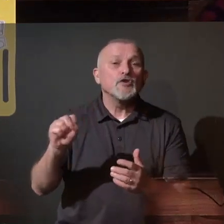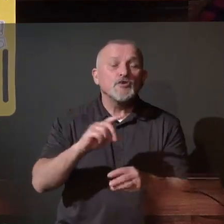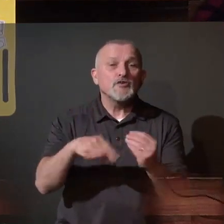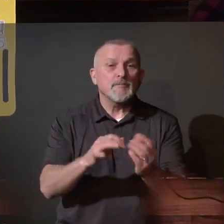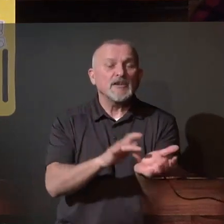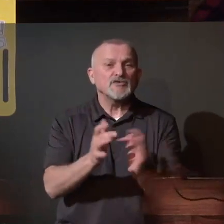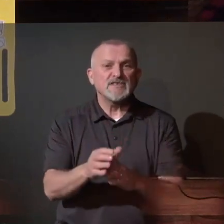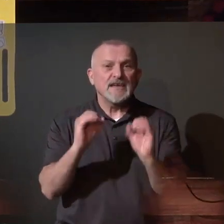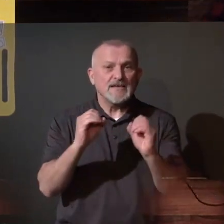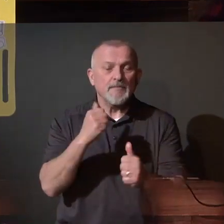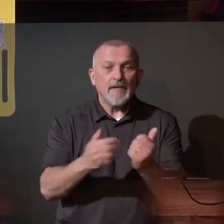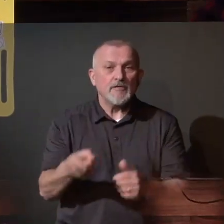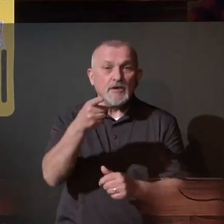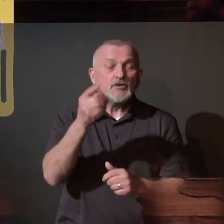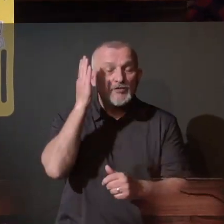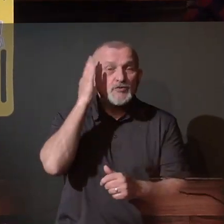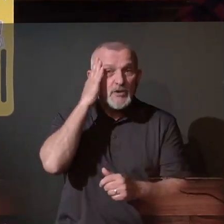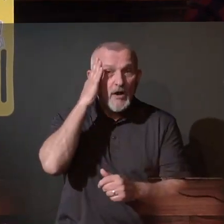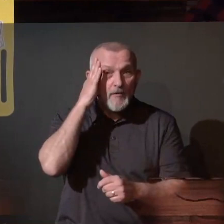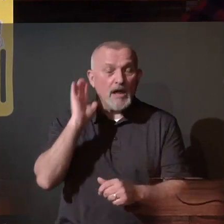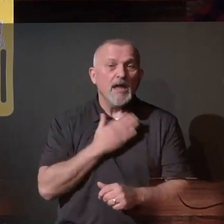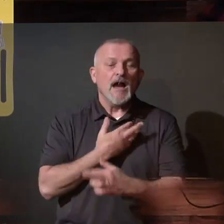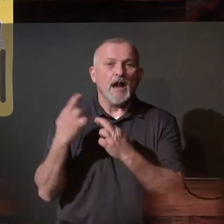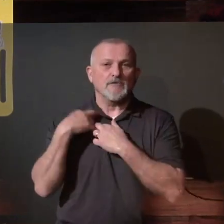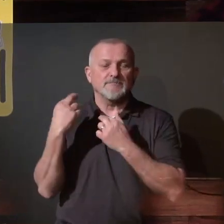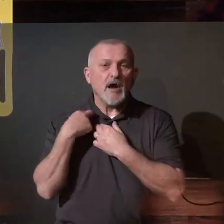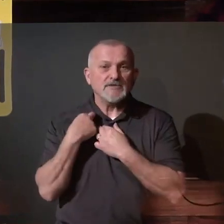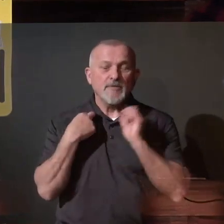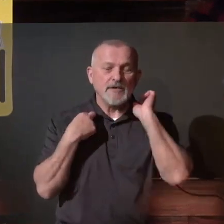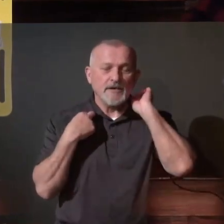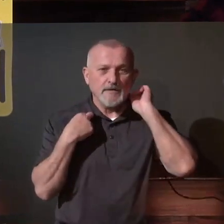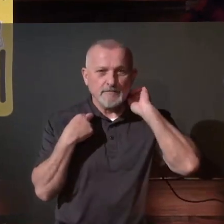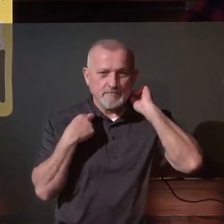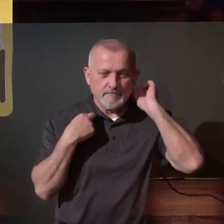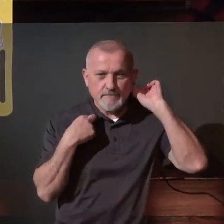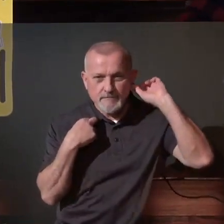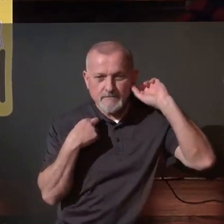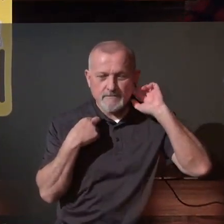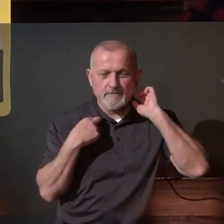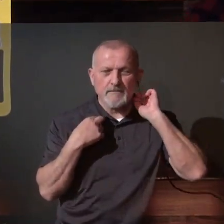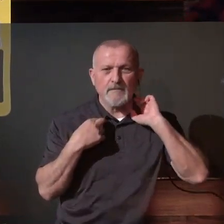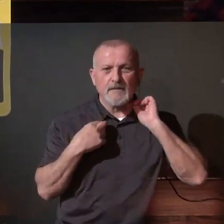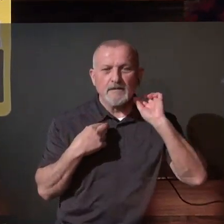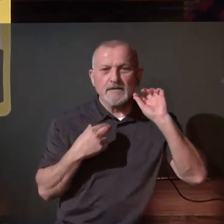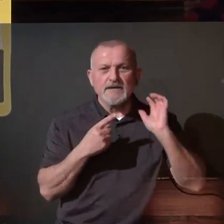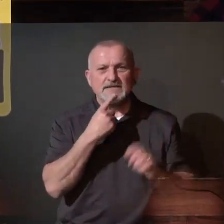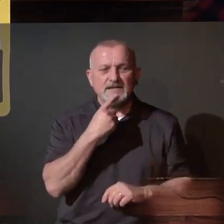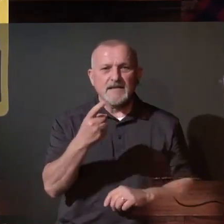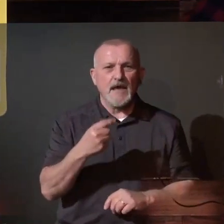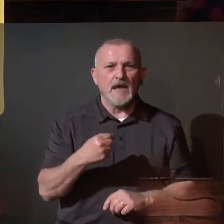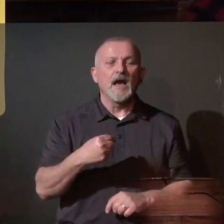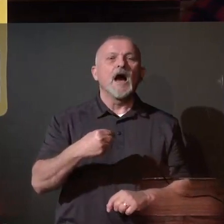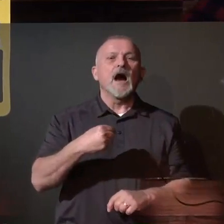Jesus. Teach them everything you know. Our responsibility in this, guys, is to say, hey, as I'm